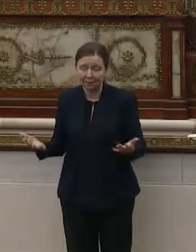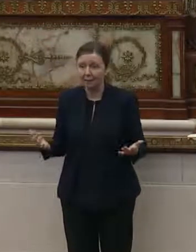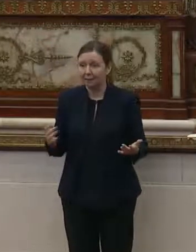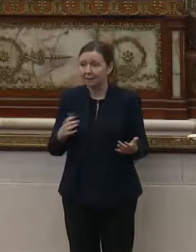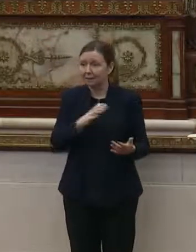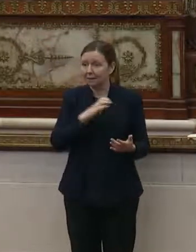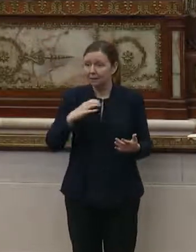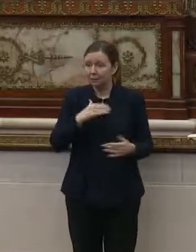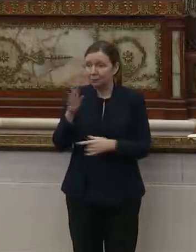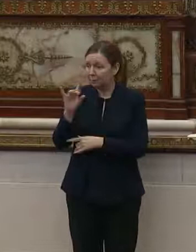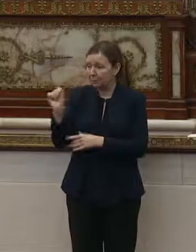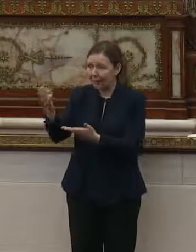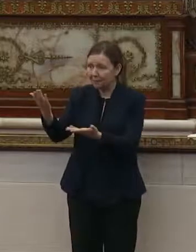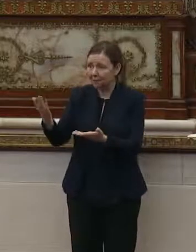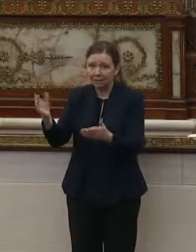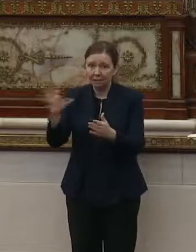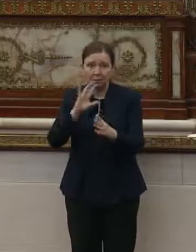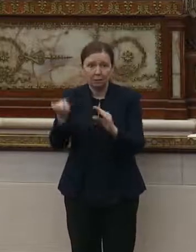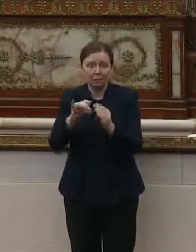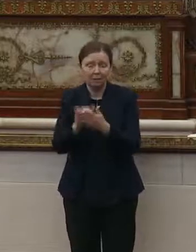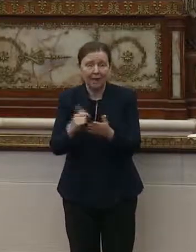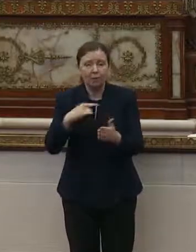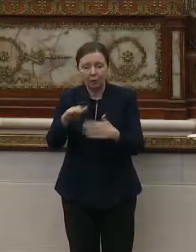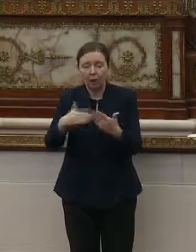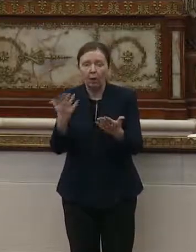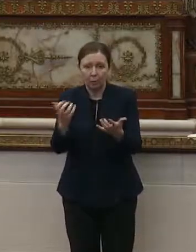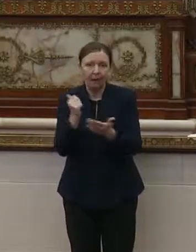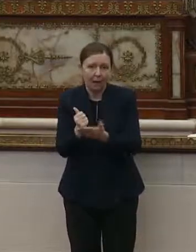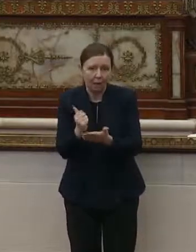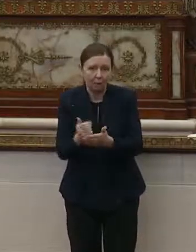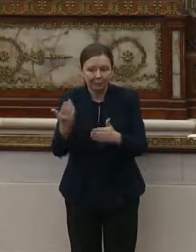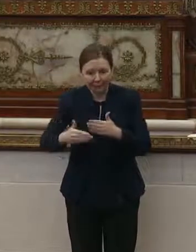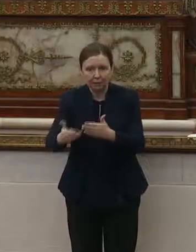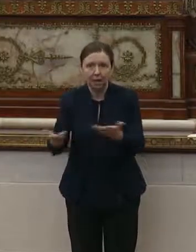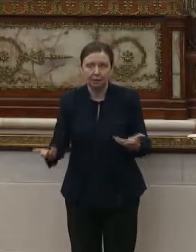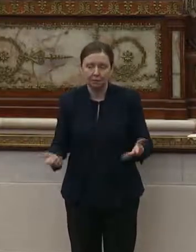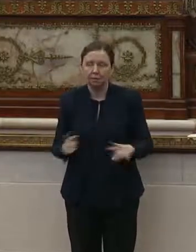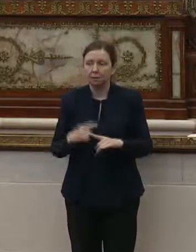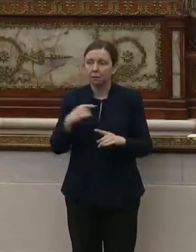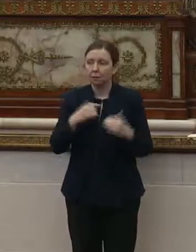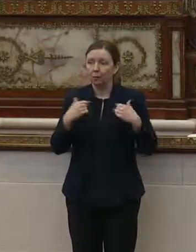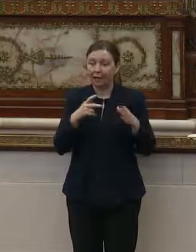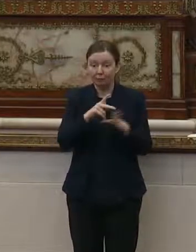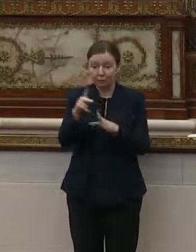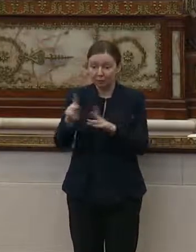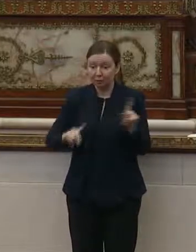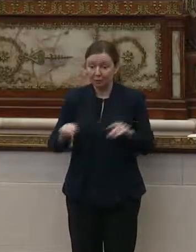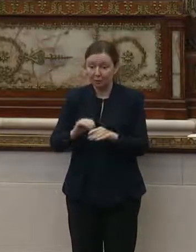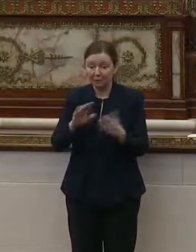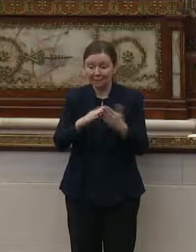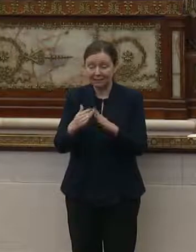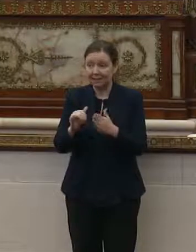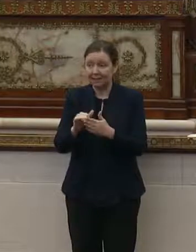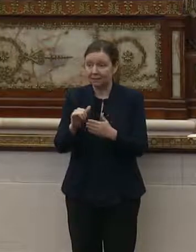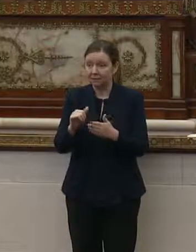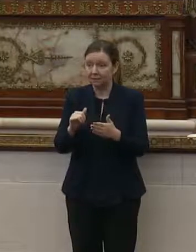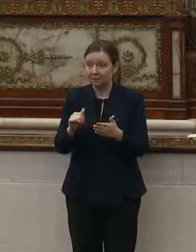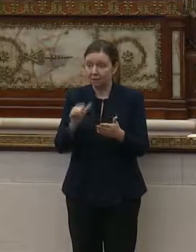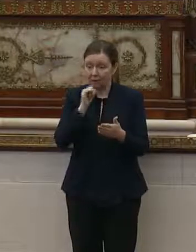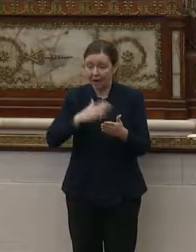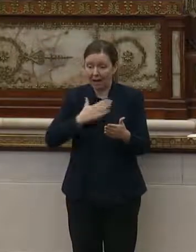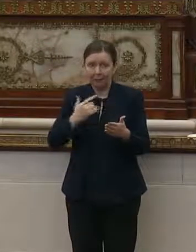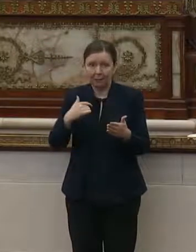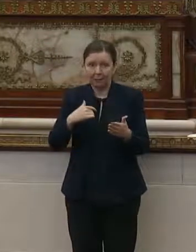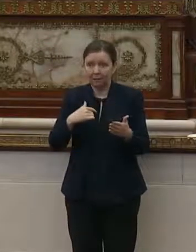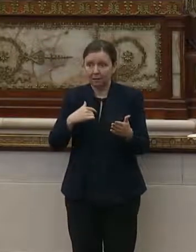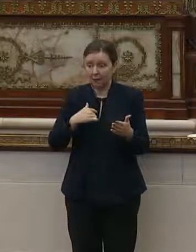Member Bass speak about that also. We all want to help get this done. But we have professionals in this city, and I'm happy to help you make those calls. We